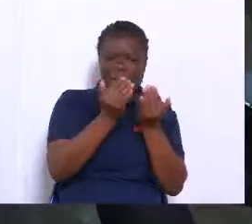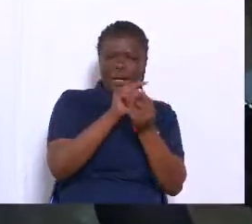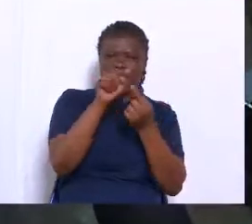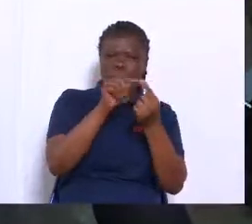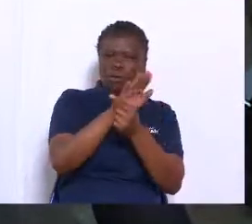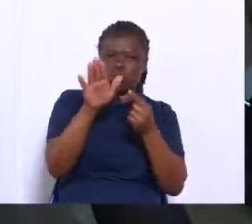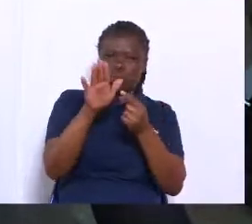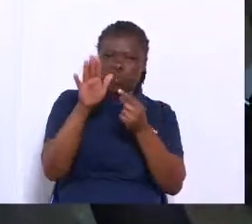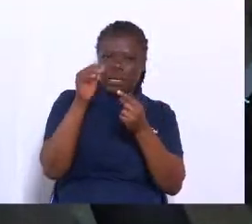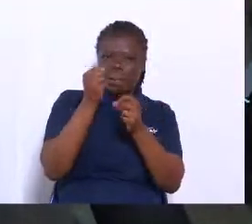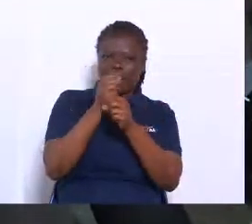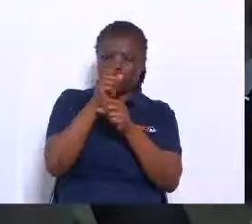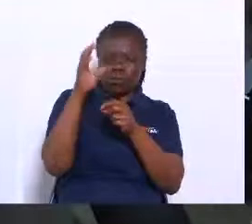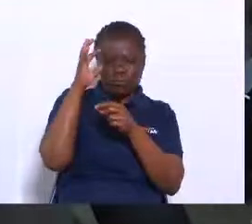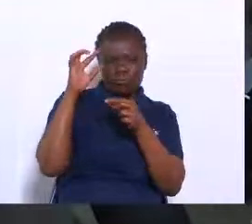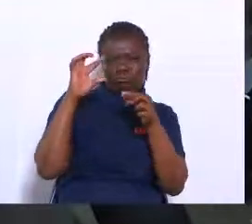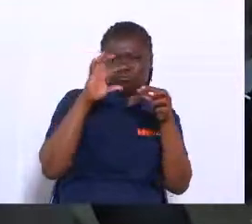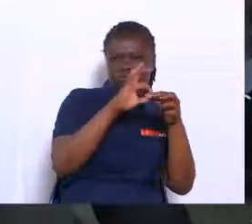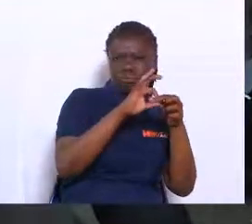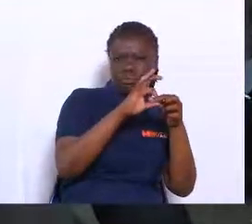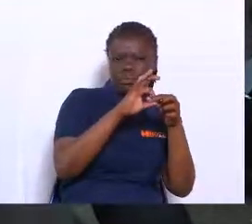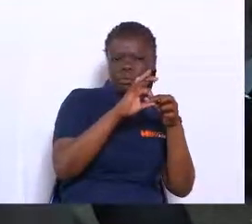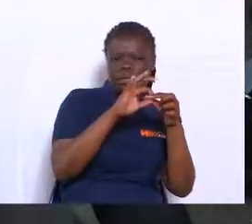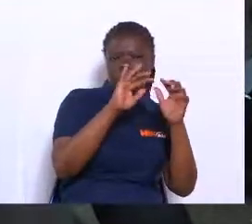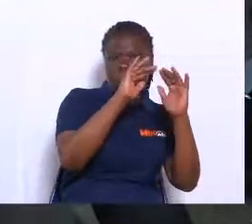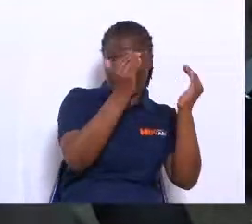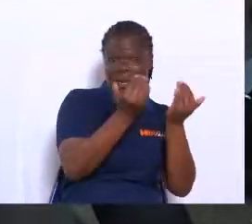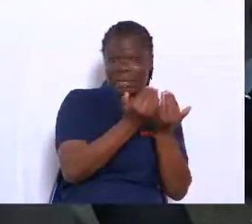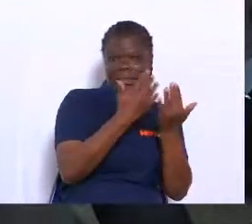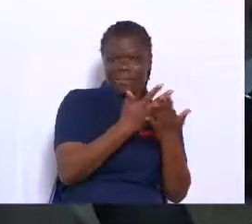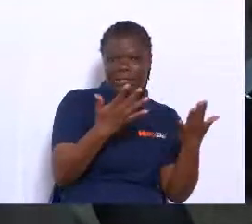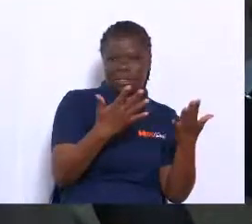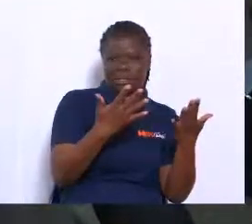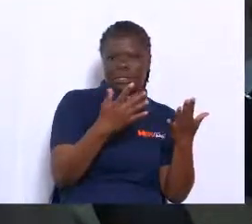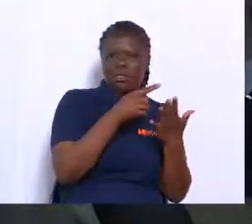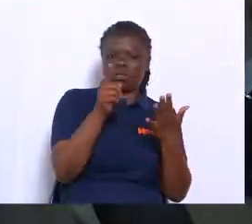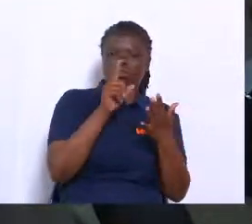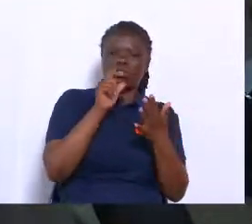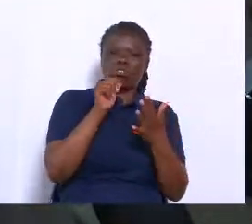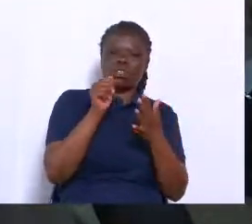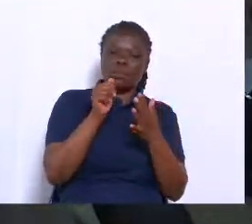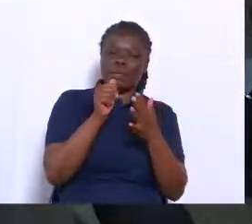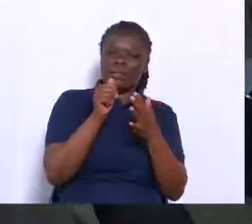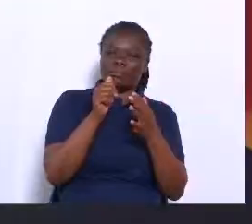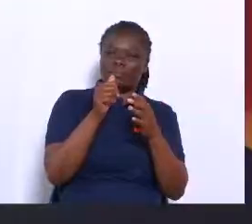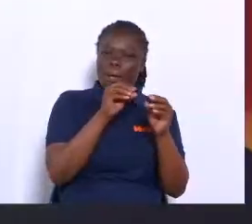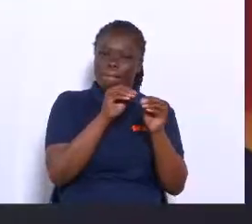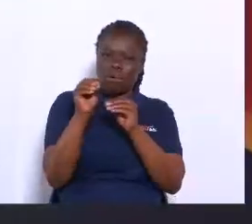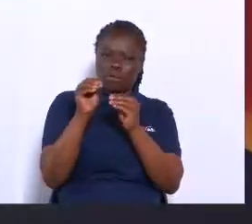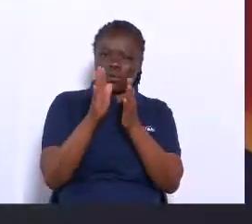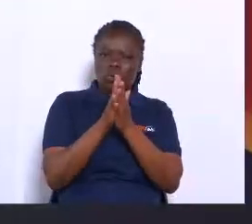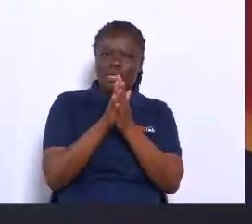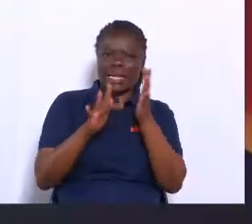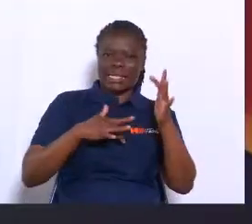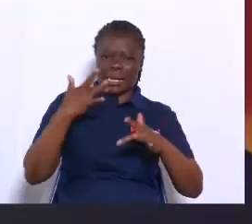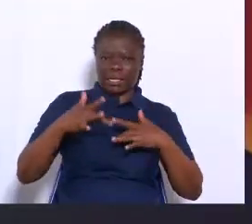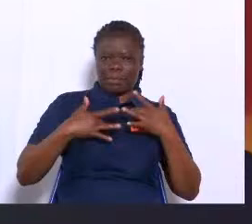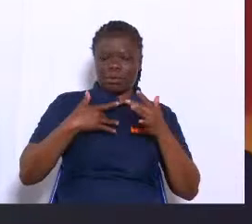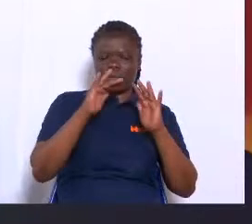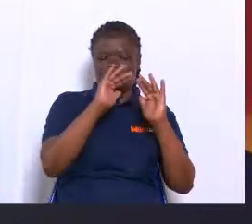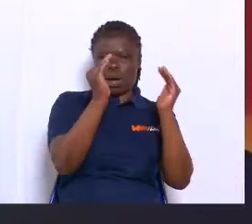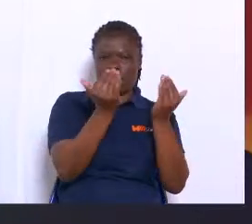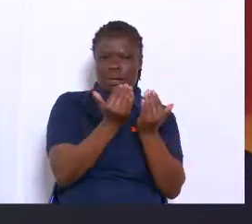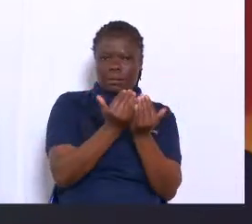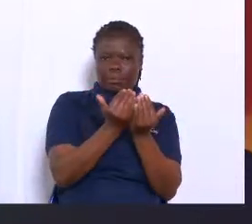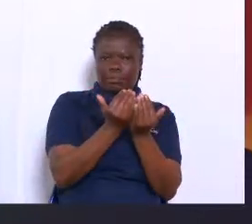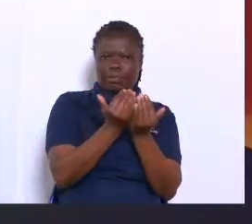be weighed down with the excitement of the world, with the excess of the world. Don't let the world cause